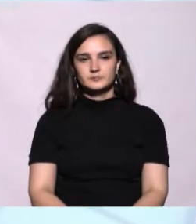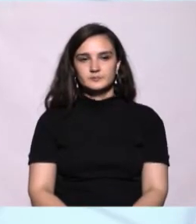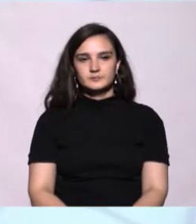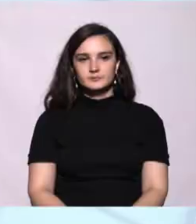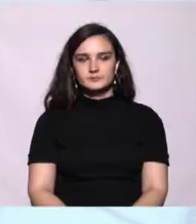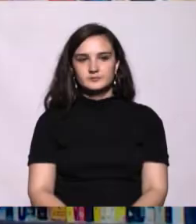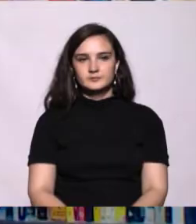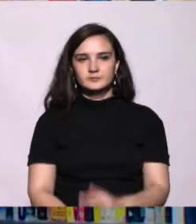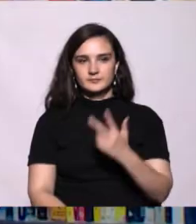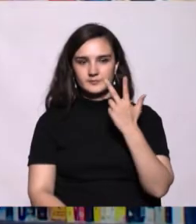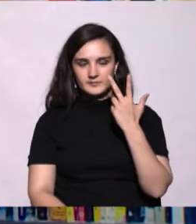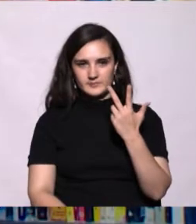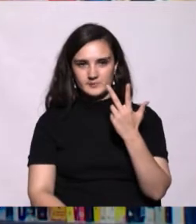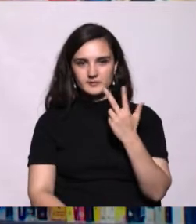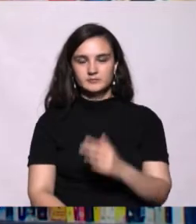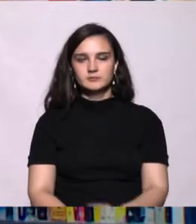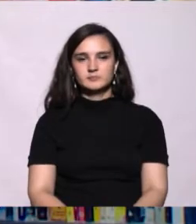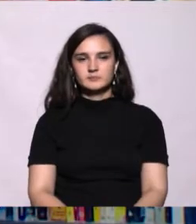two, three,